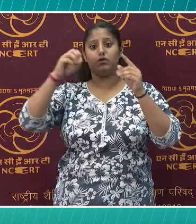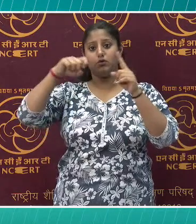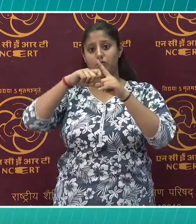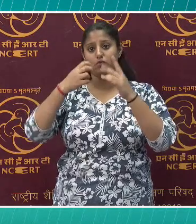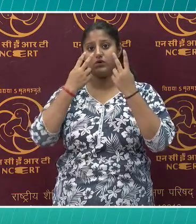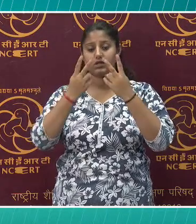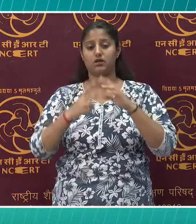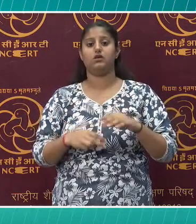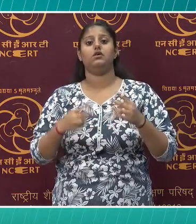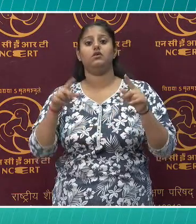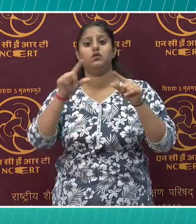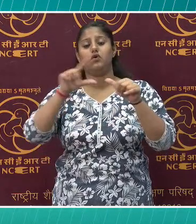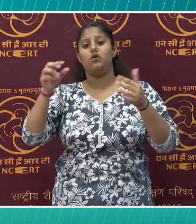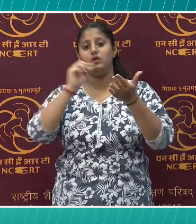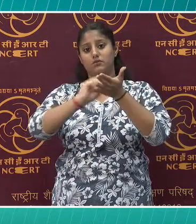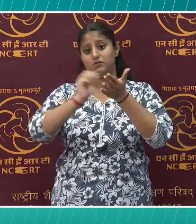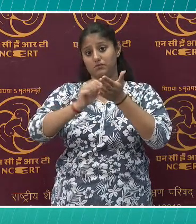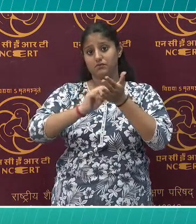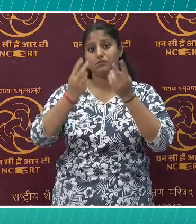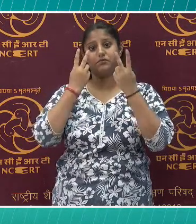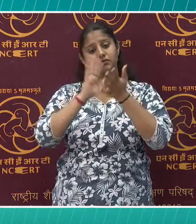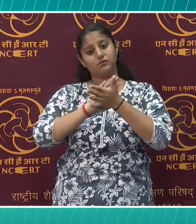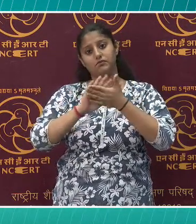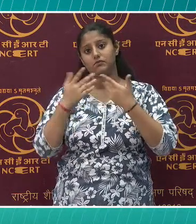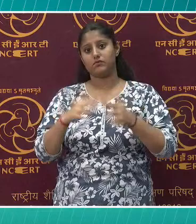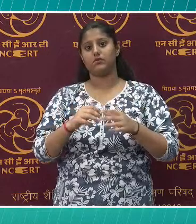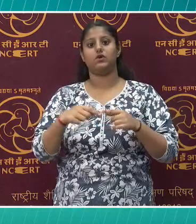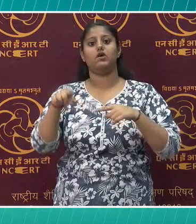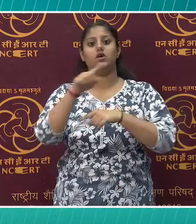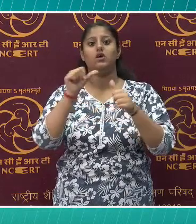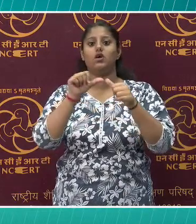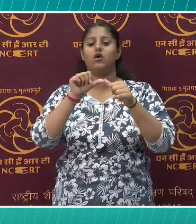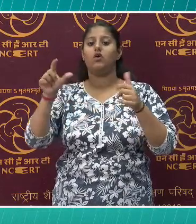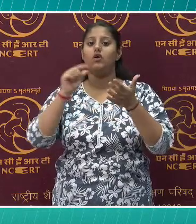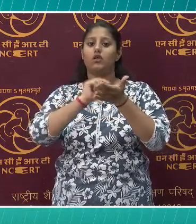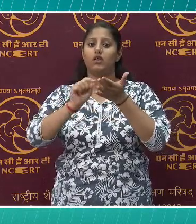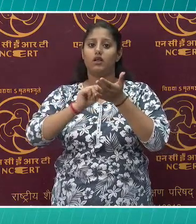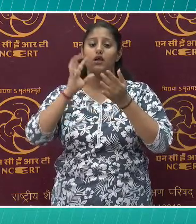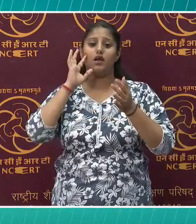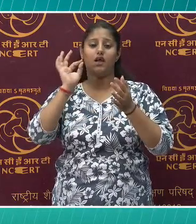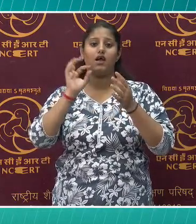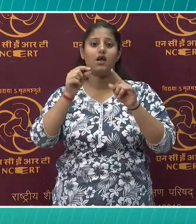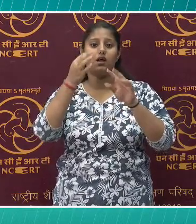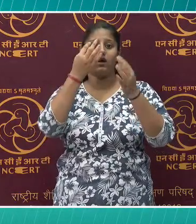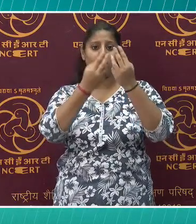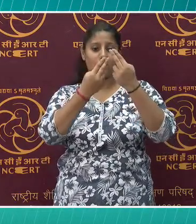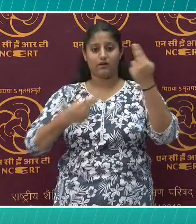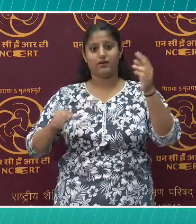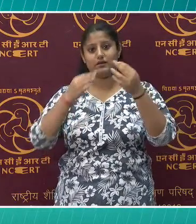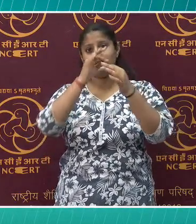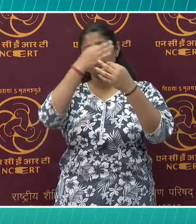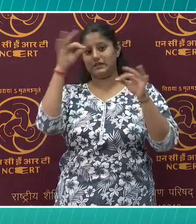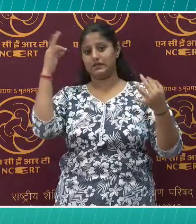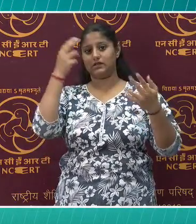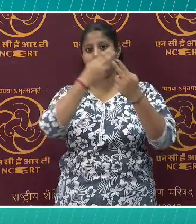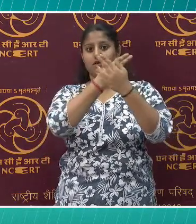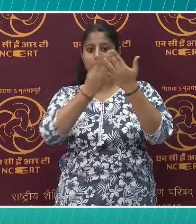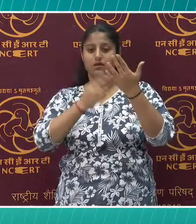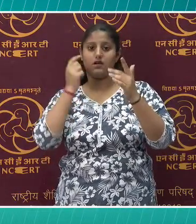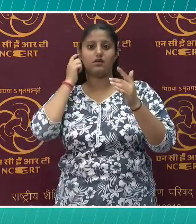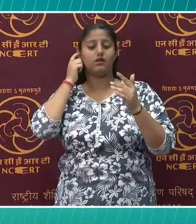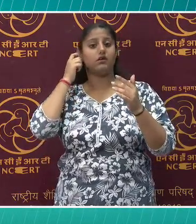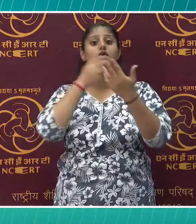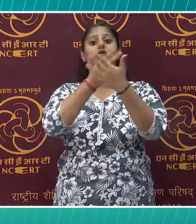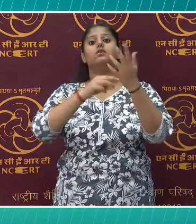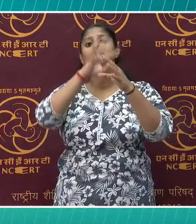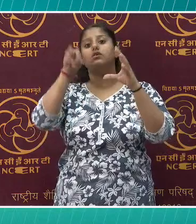the elements in the book, you will see that each and every art form is important, and in whichever art form you are able to